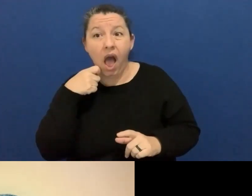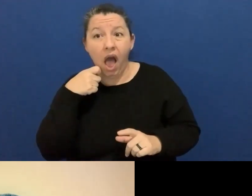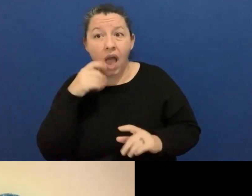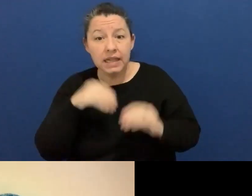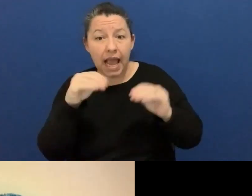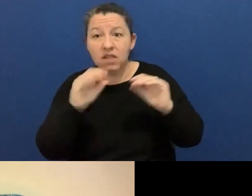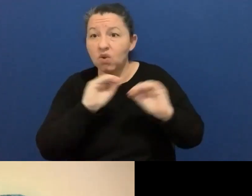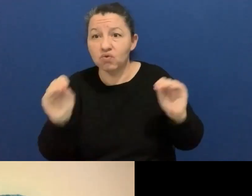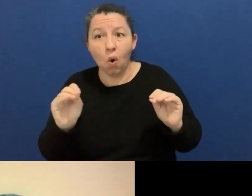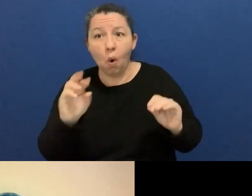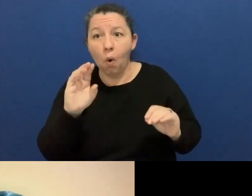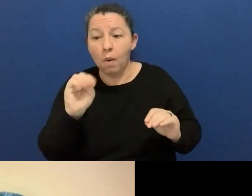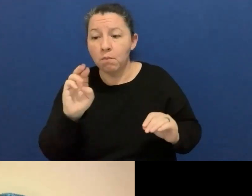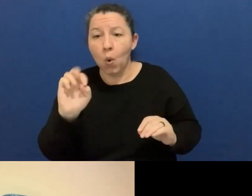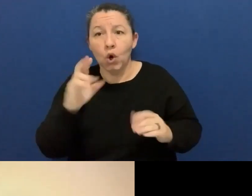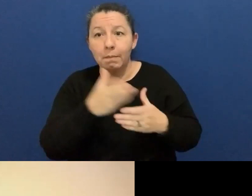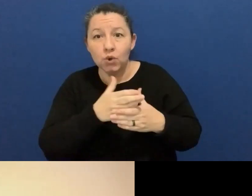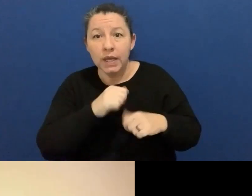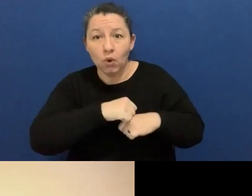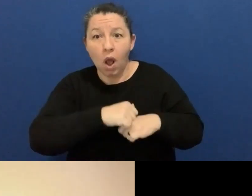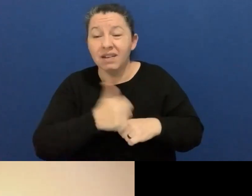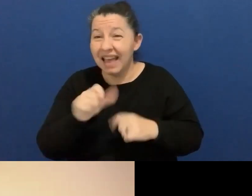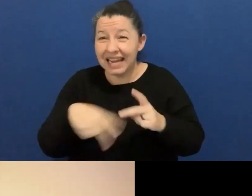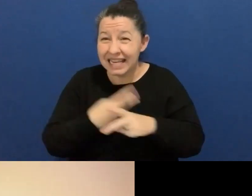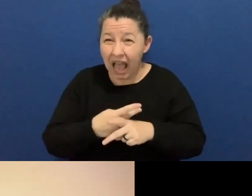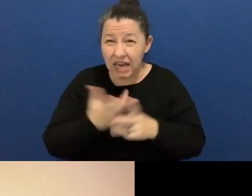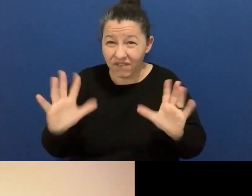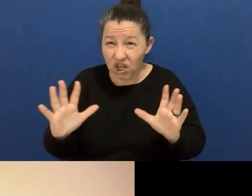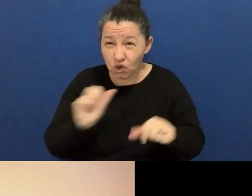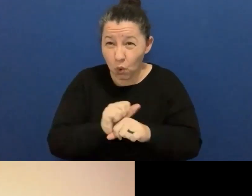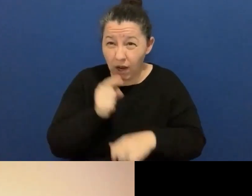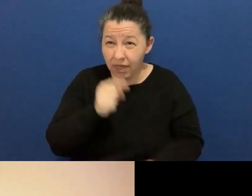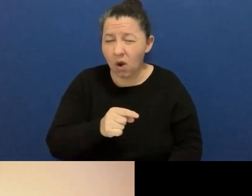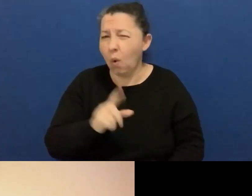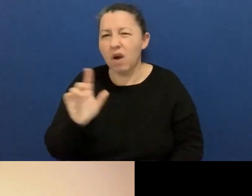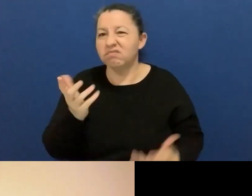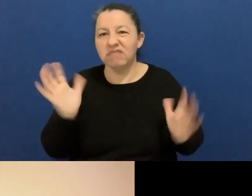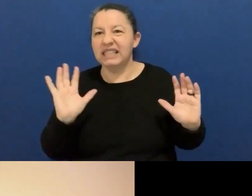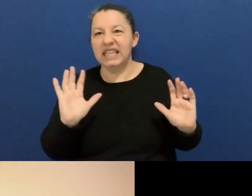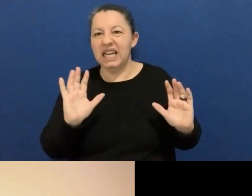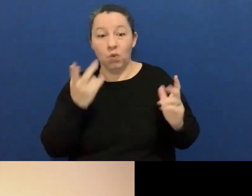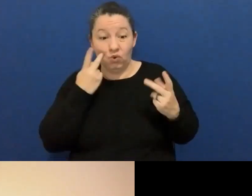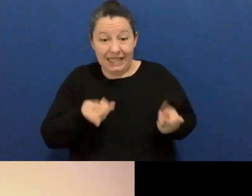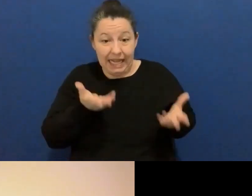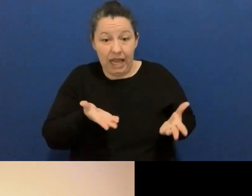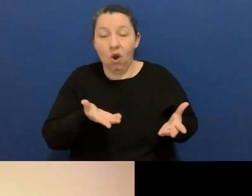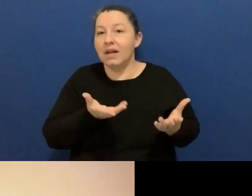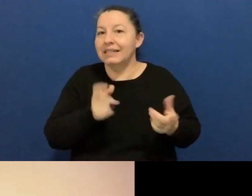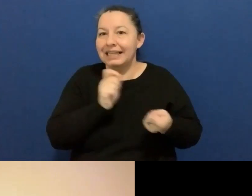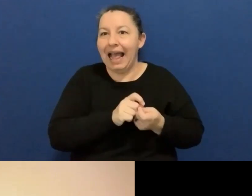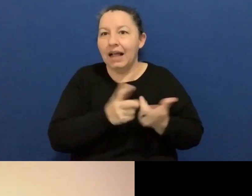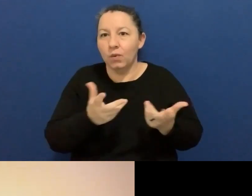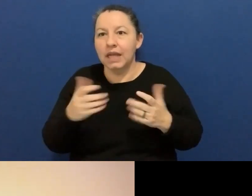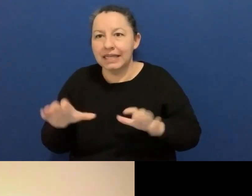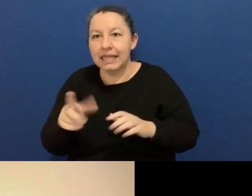of finishing on them, or is it just that's it? What you see is pretty much how it would look like in the past. What you see is what you get. They would have